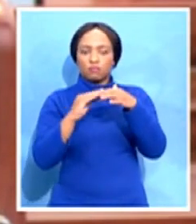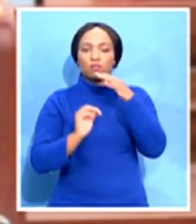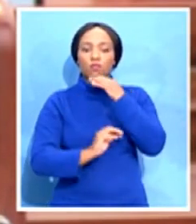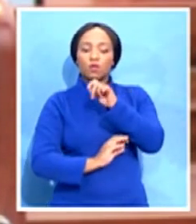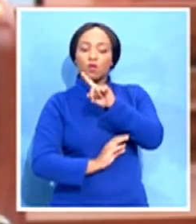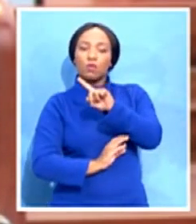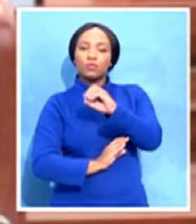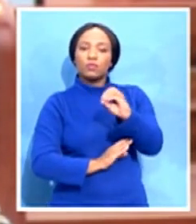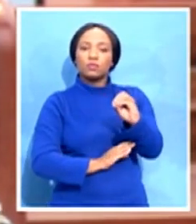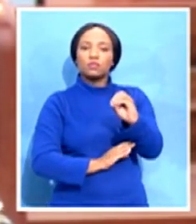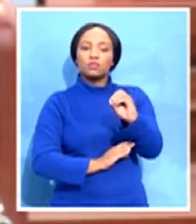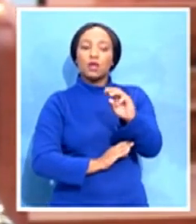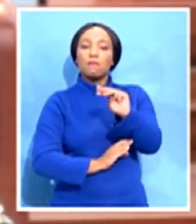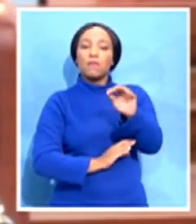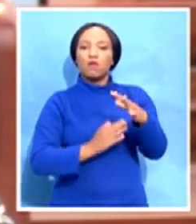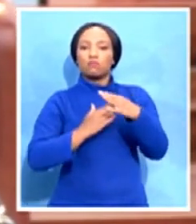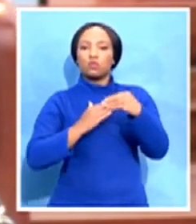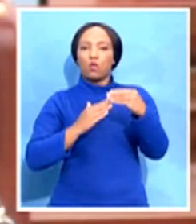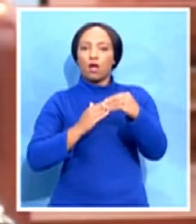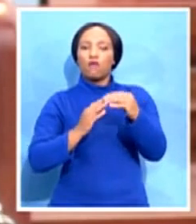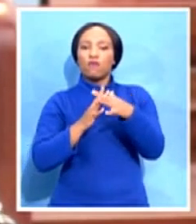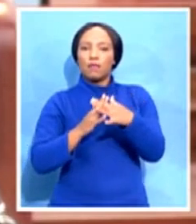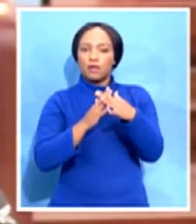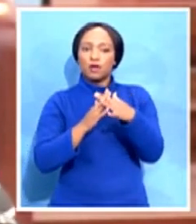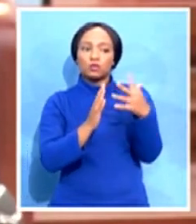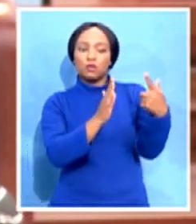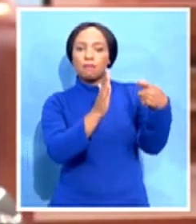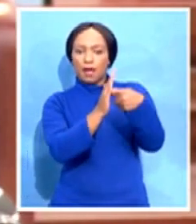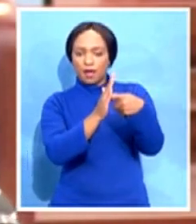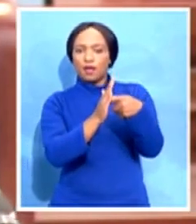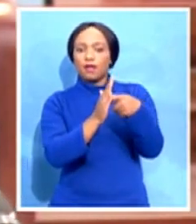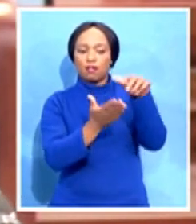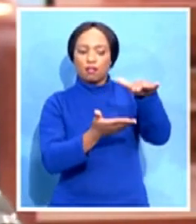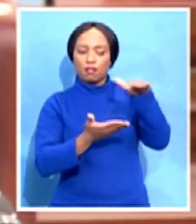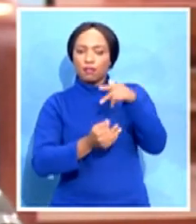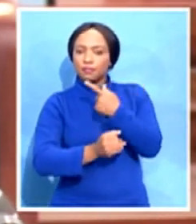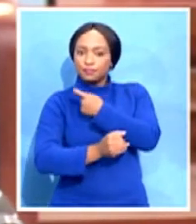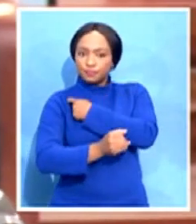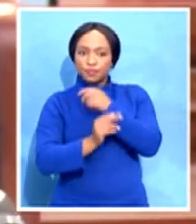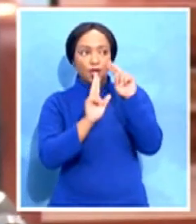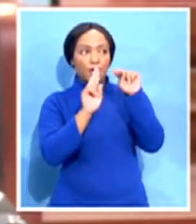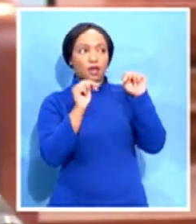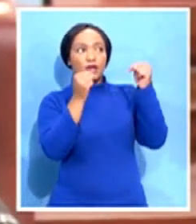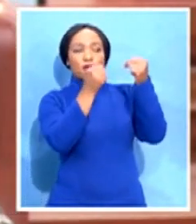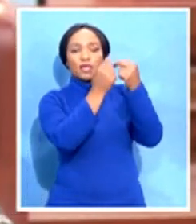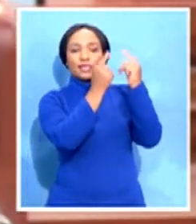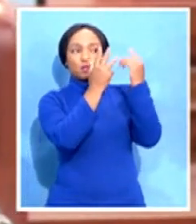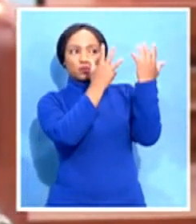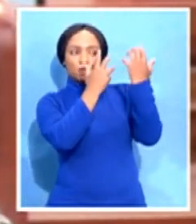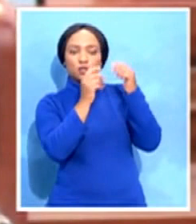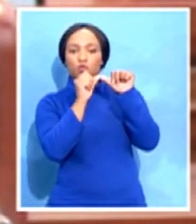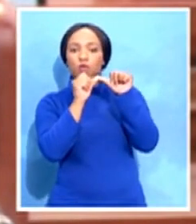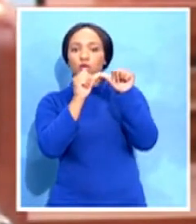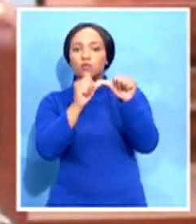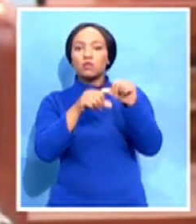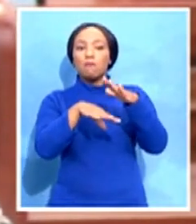COVID-19 vaccines. Treasury will continue to ensure funding for the procurement of other medical supplies, including